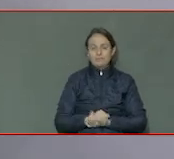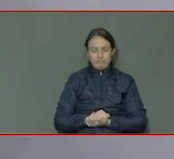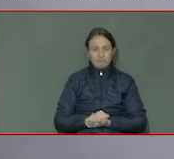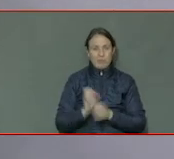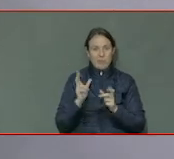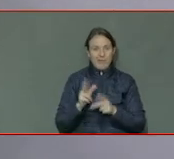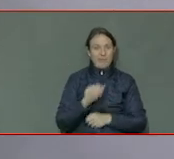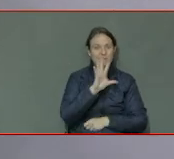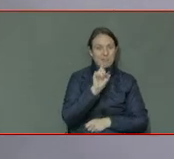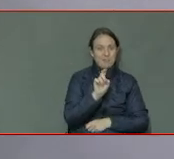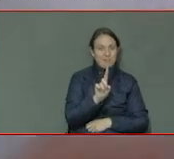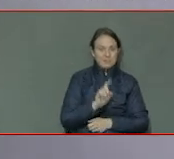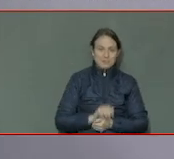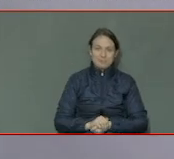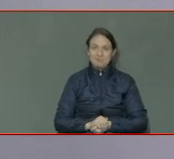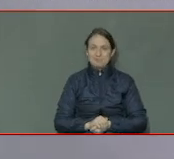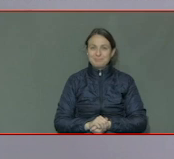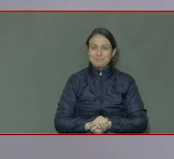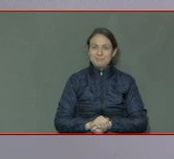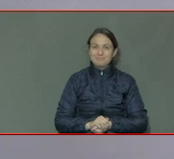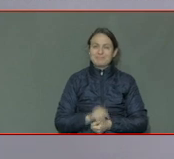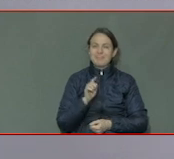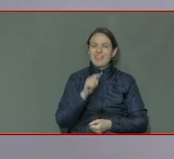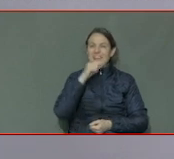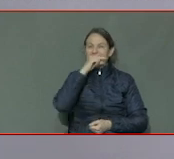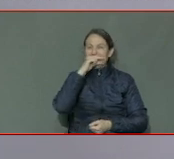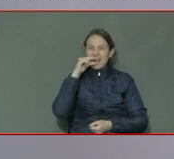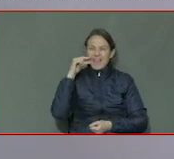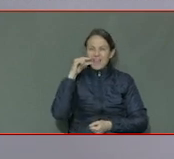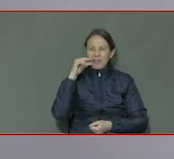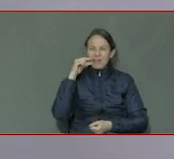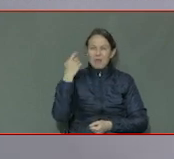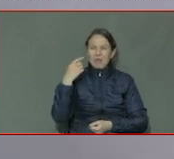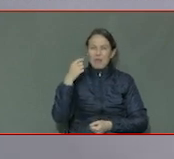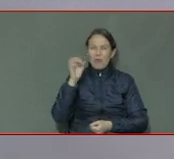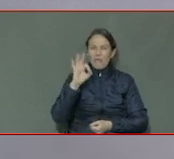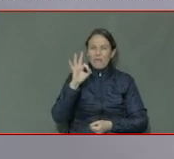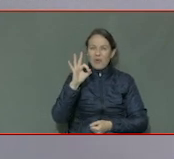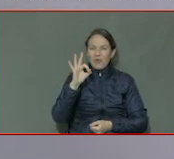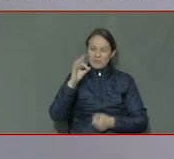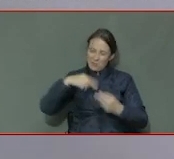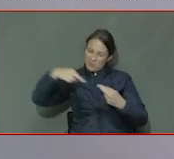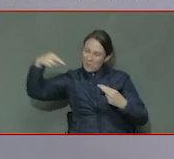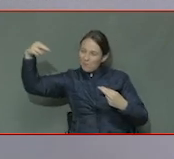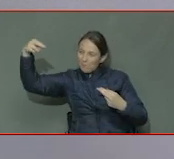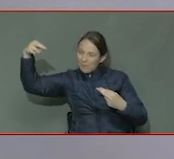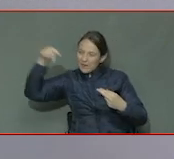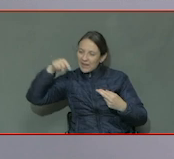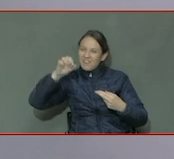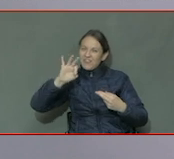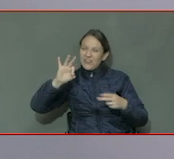Okay, 5.1. What is the name given to the force in the rope? The force in the rope will